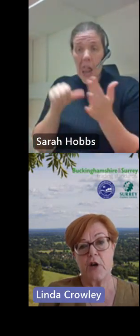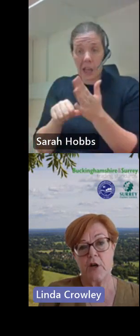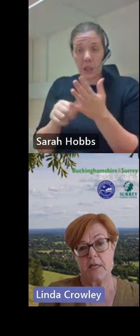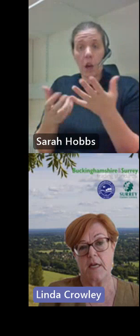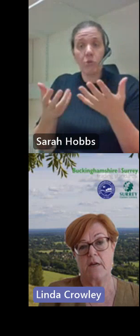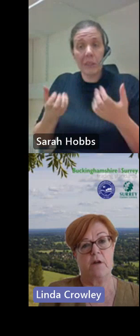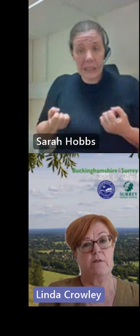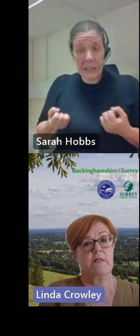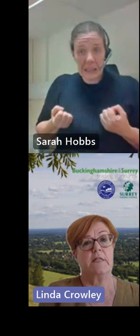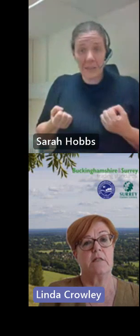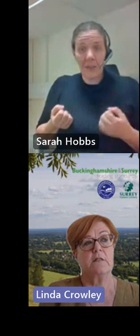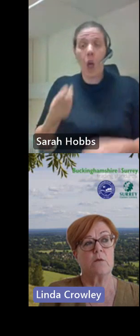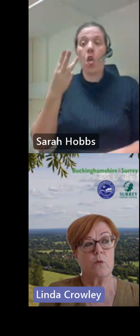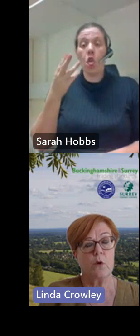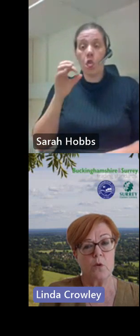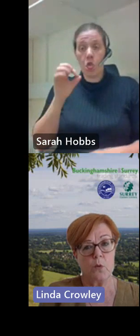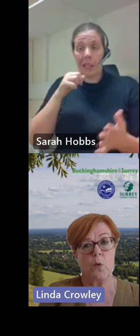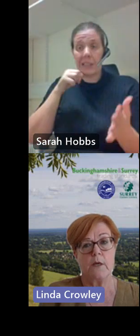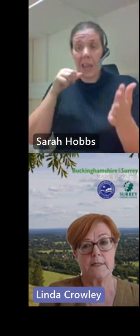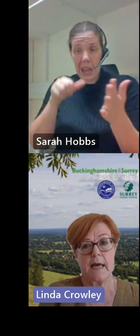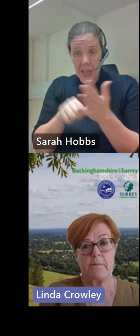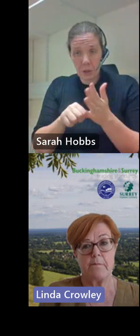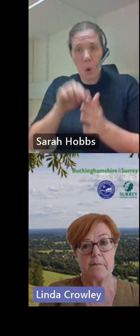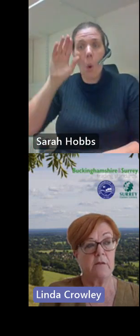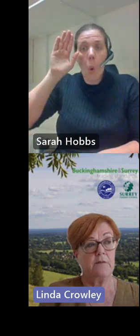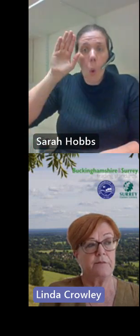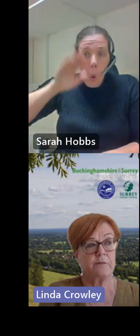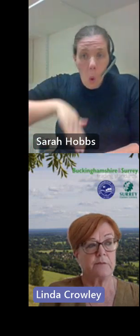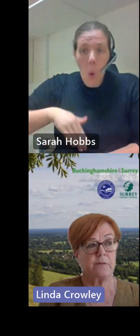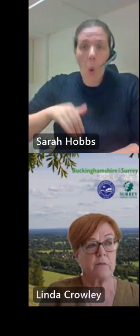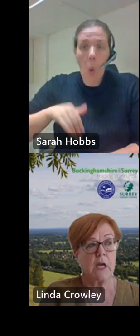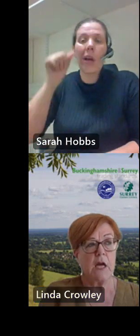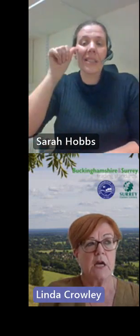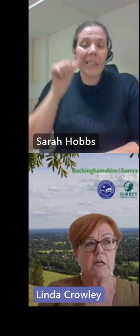and 30 of those letters were all scam mail.